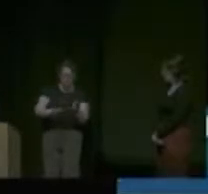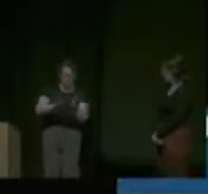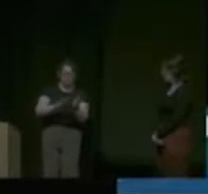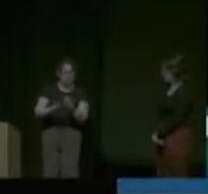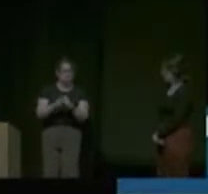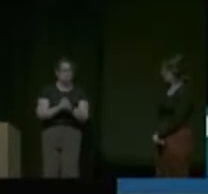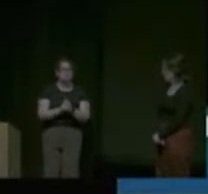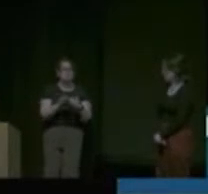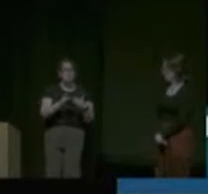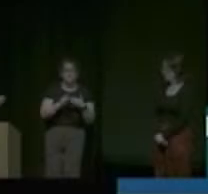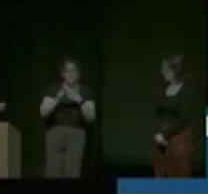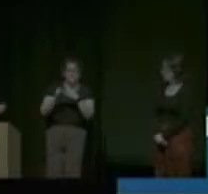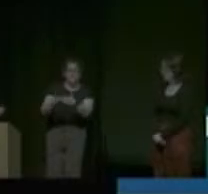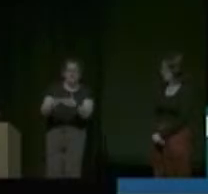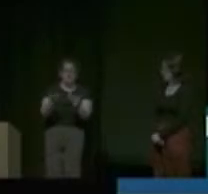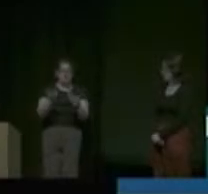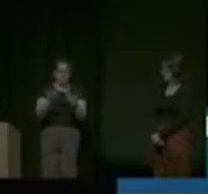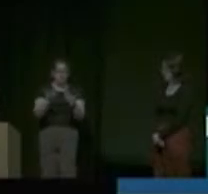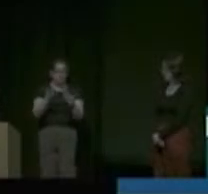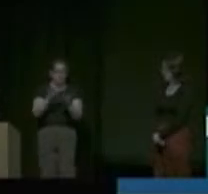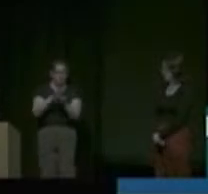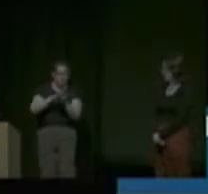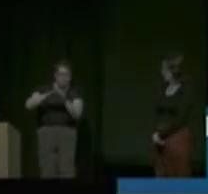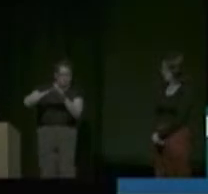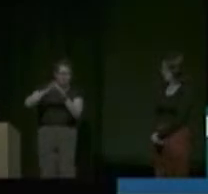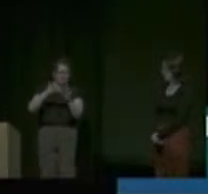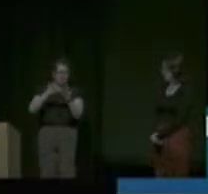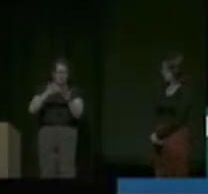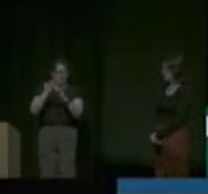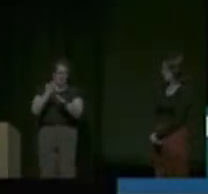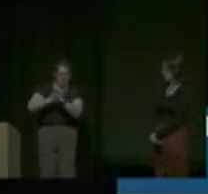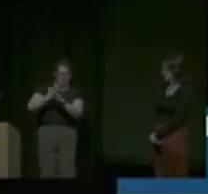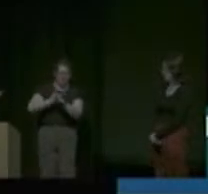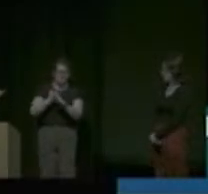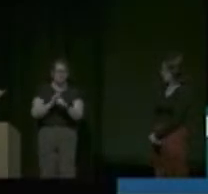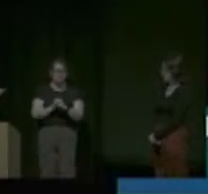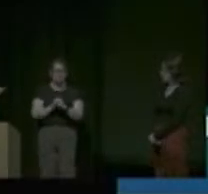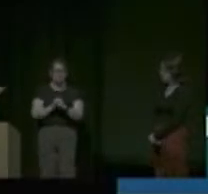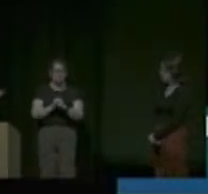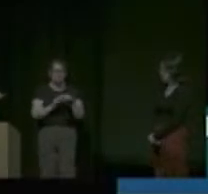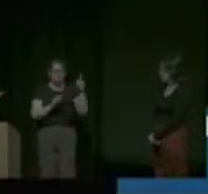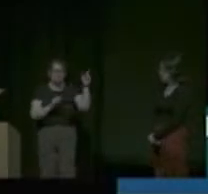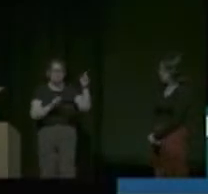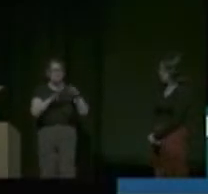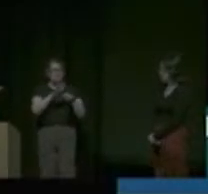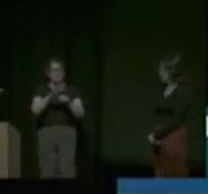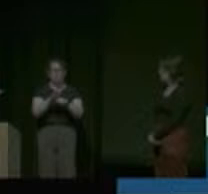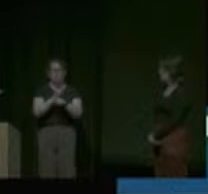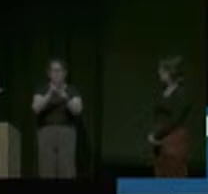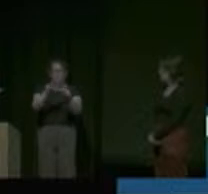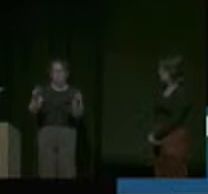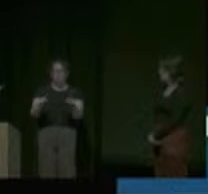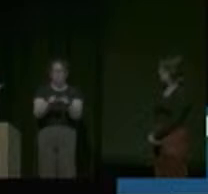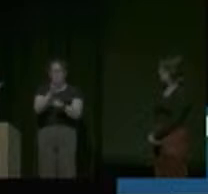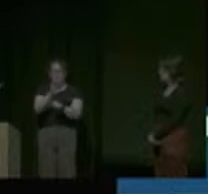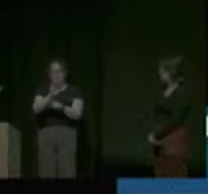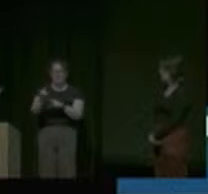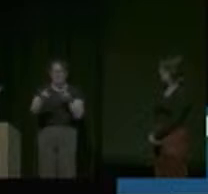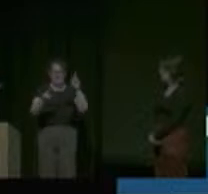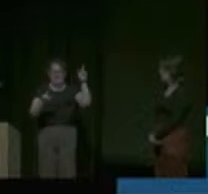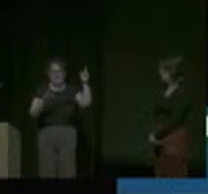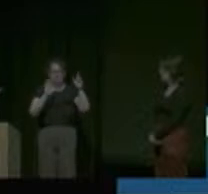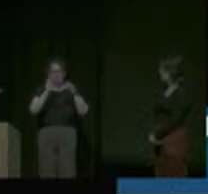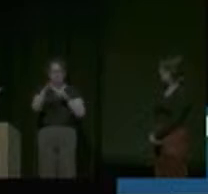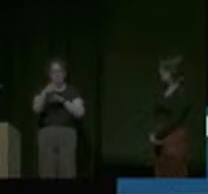which leads to restoration. So the entire placement cell will get hydroseeded. This is kind of